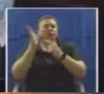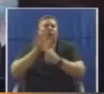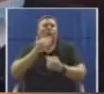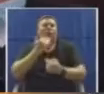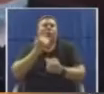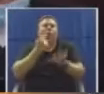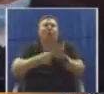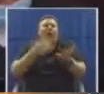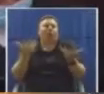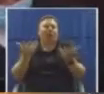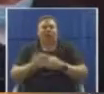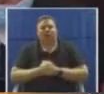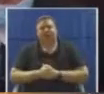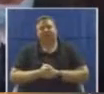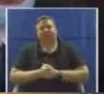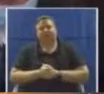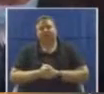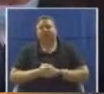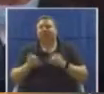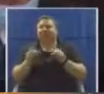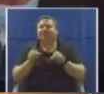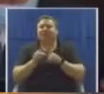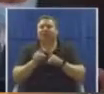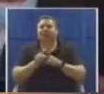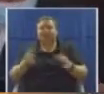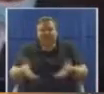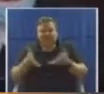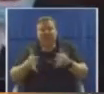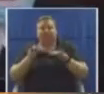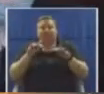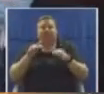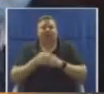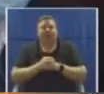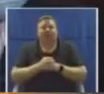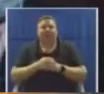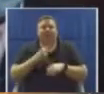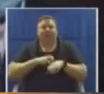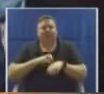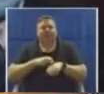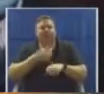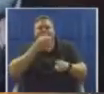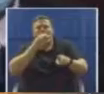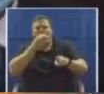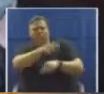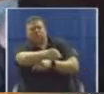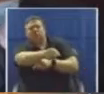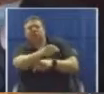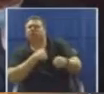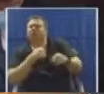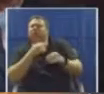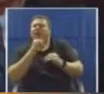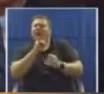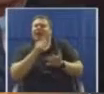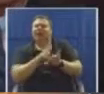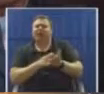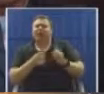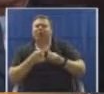aspect. And President, we need to urge citizens and officials to blow the whistle on corrupt and illegal